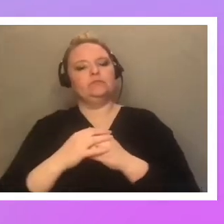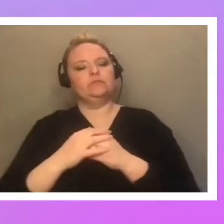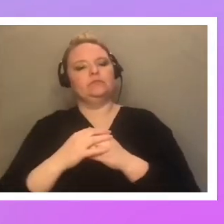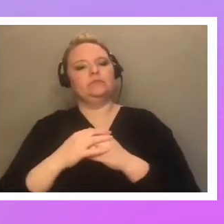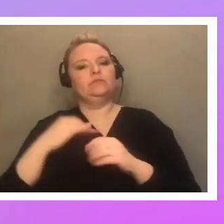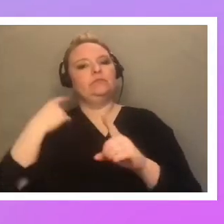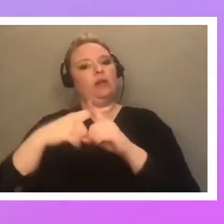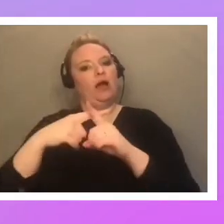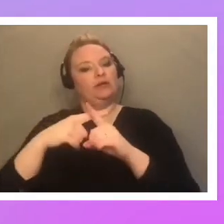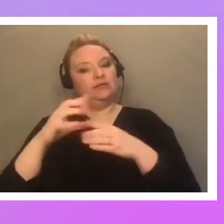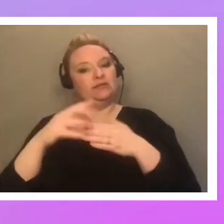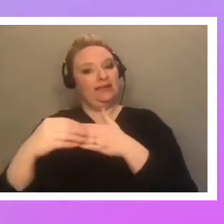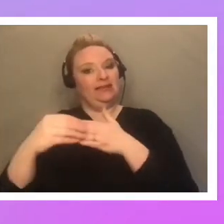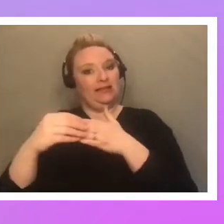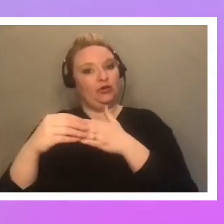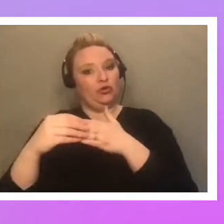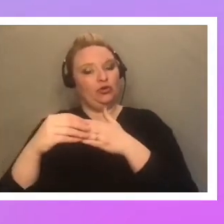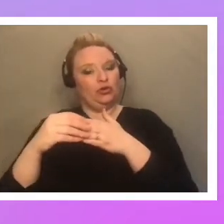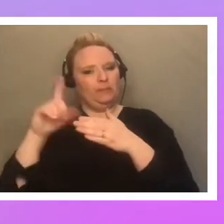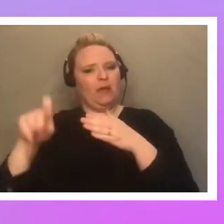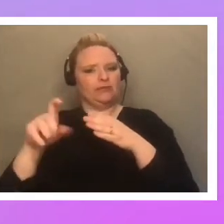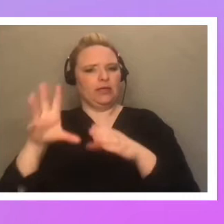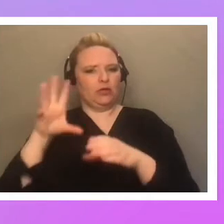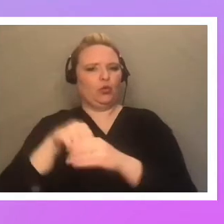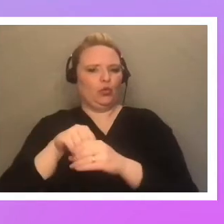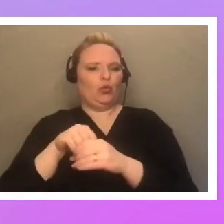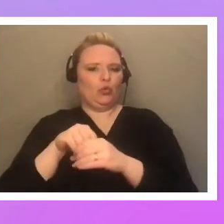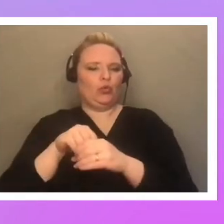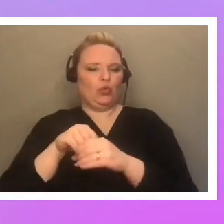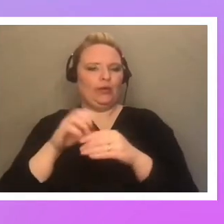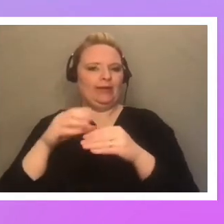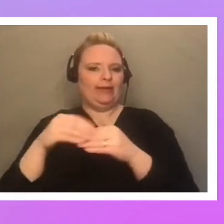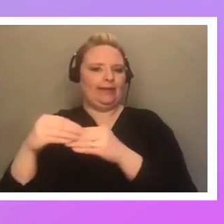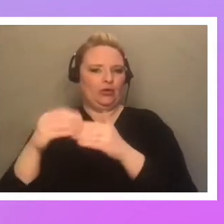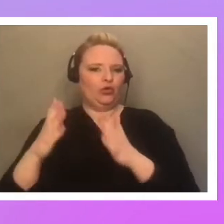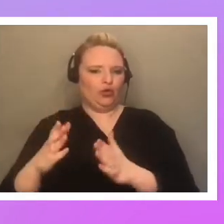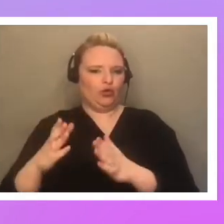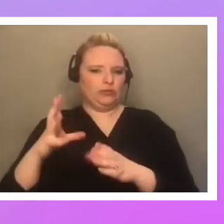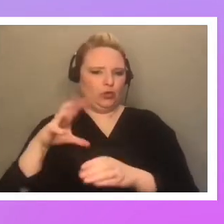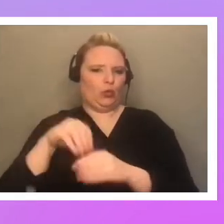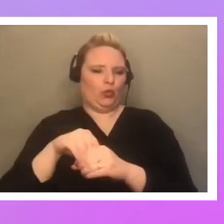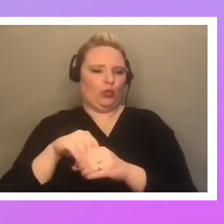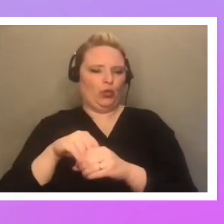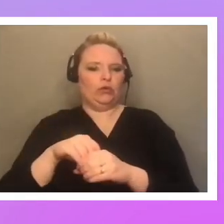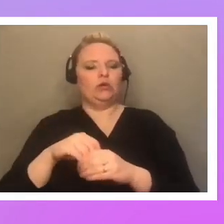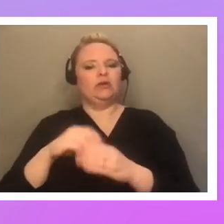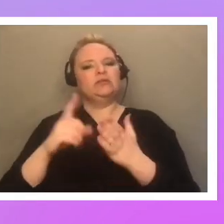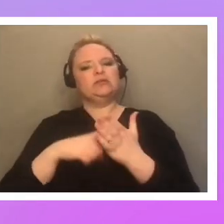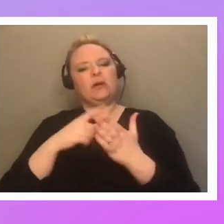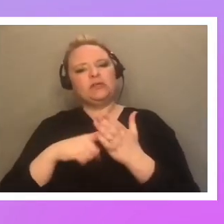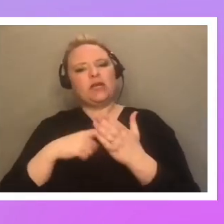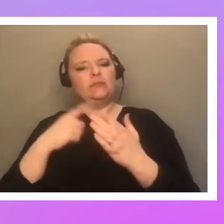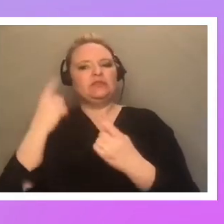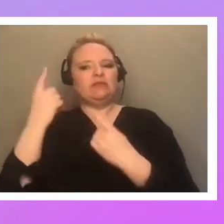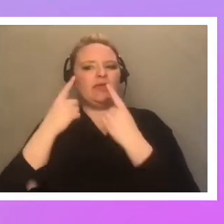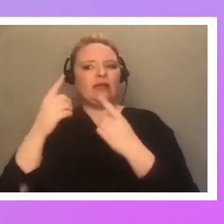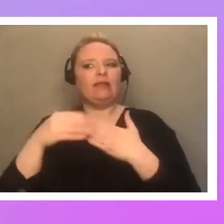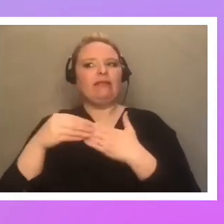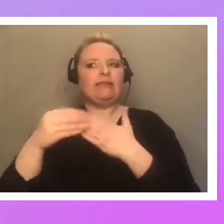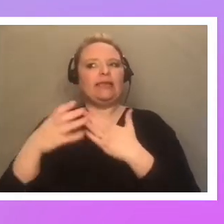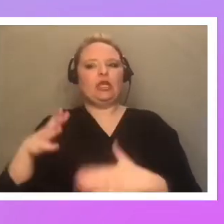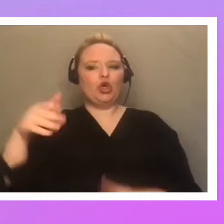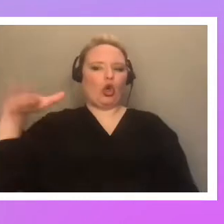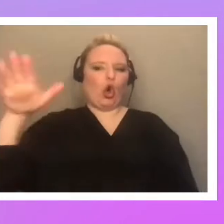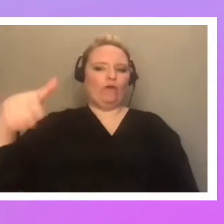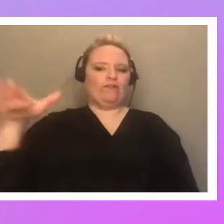include leadership when you train your team. Sometimes we think of them as the people over there